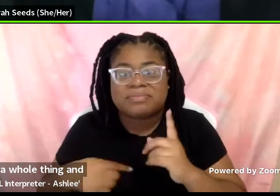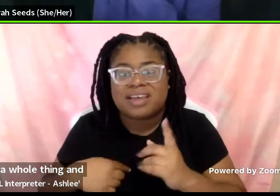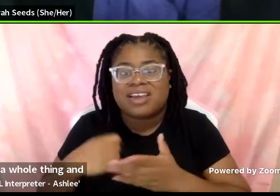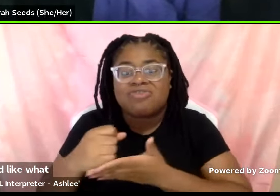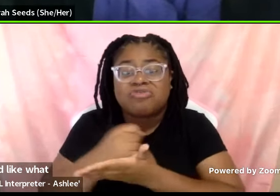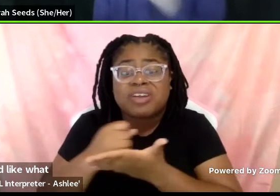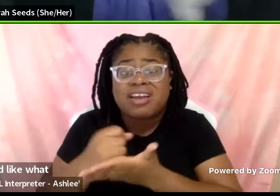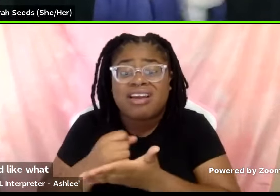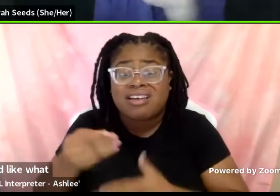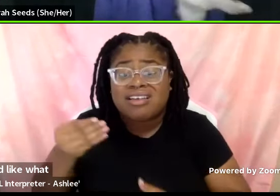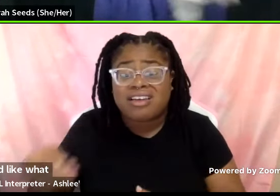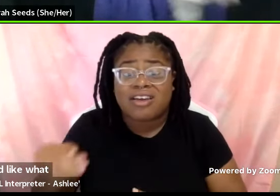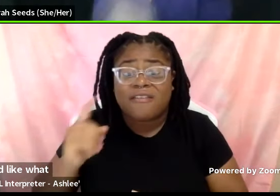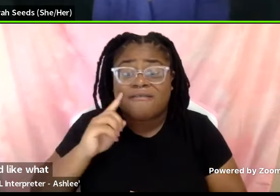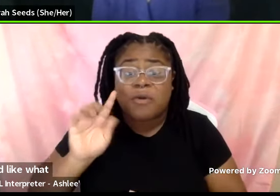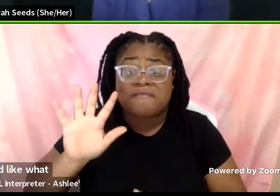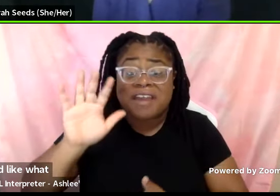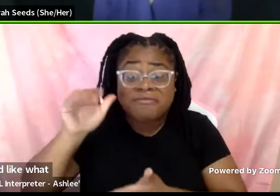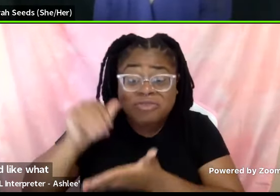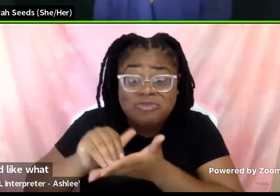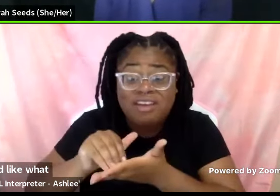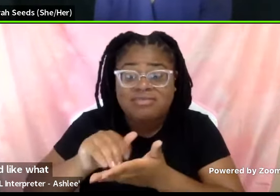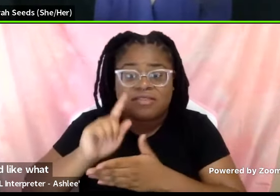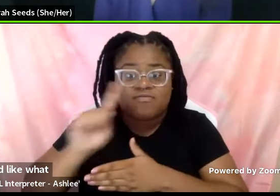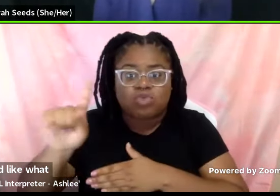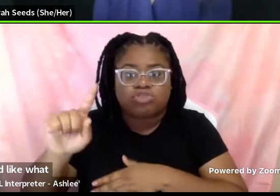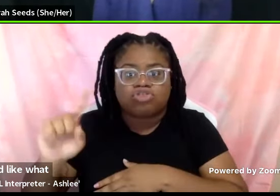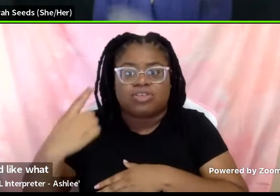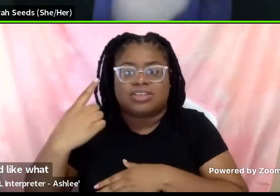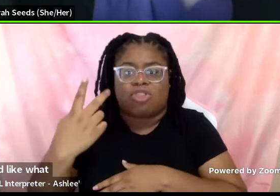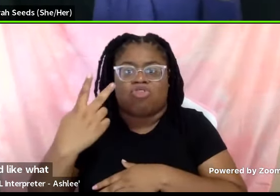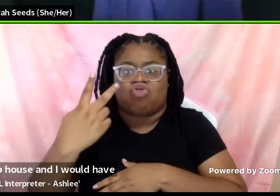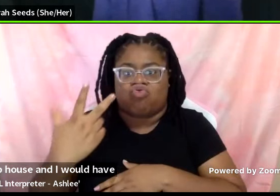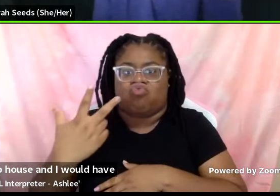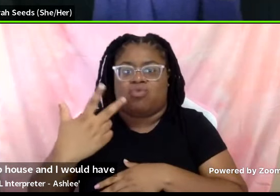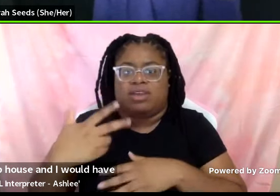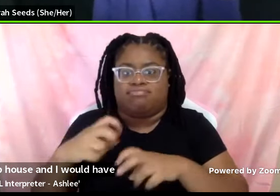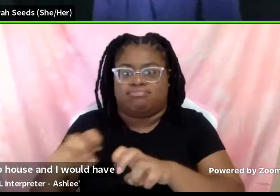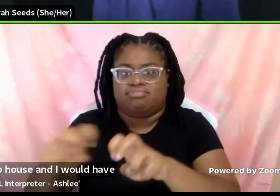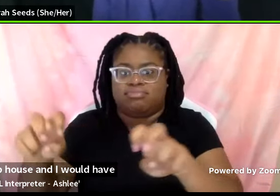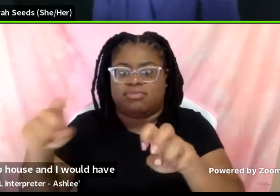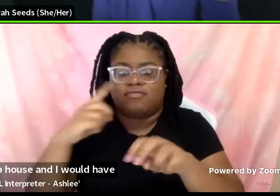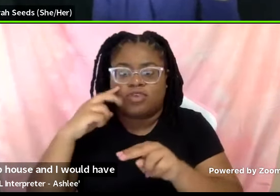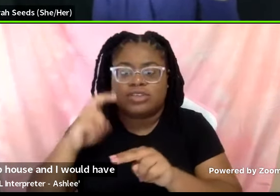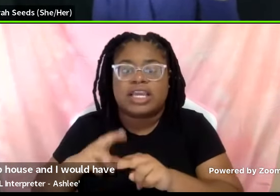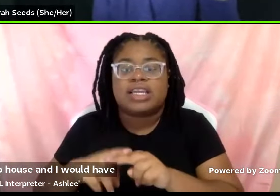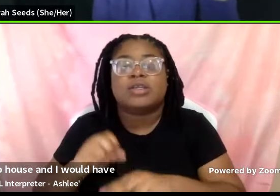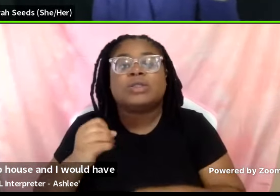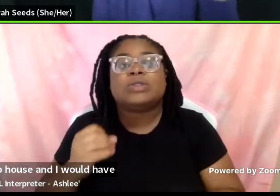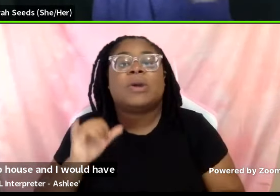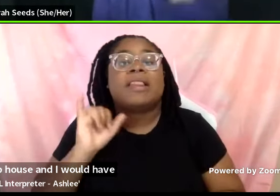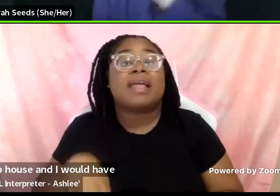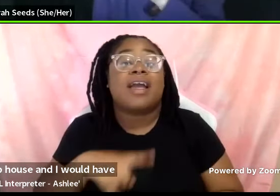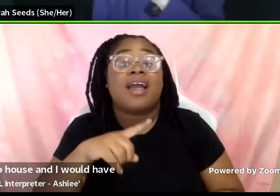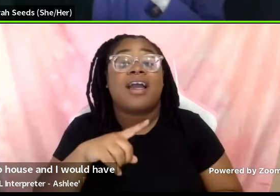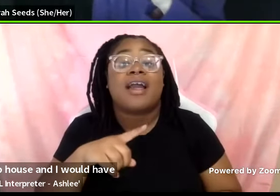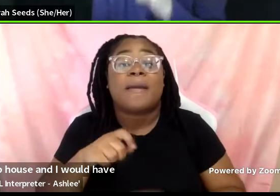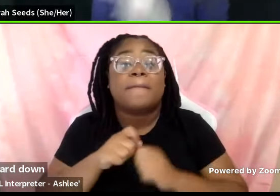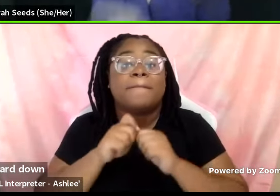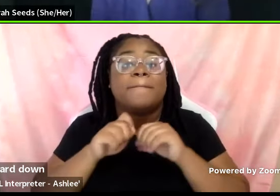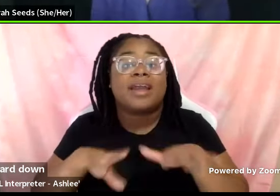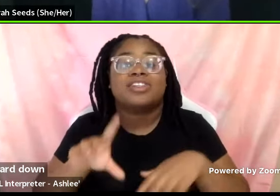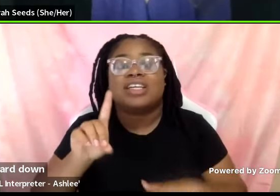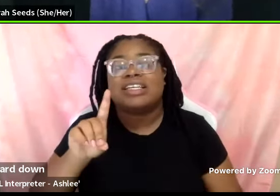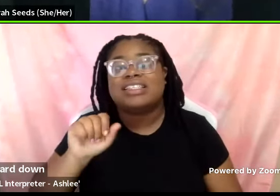for like $5,000 to just get 3 rows or something like that. I was like, no. So then this is where David Russo, the magic David Russo, I think is watching this